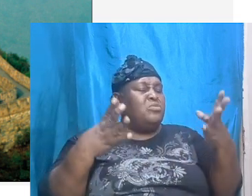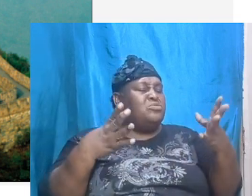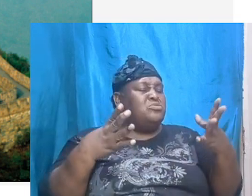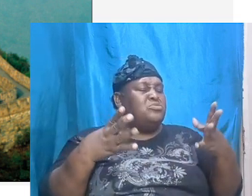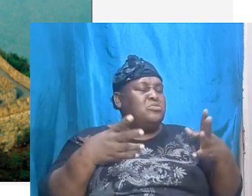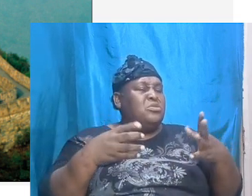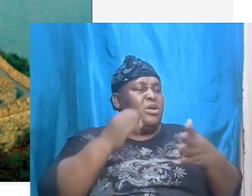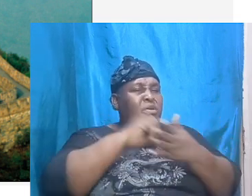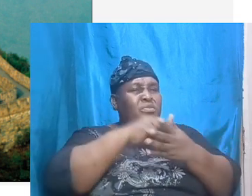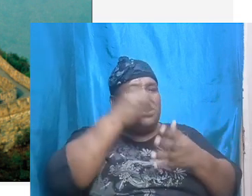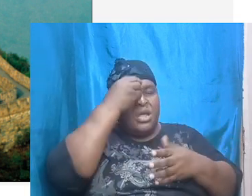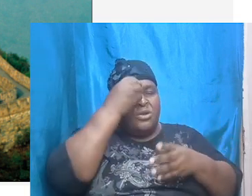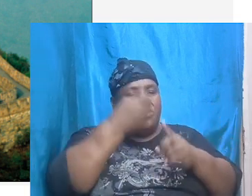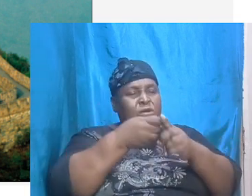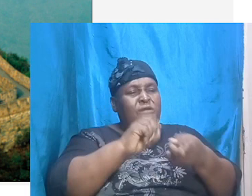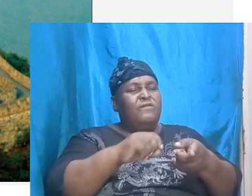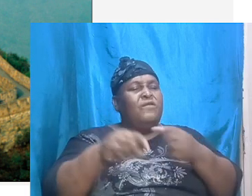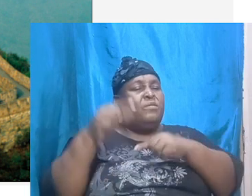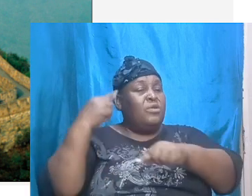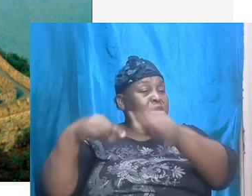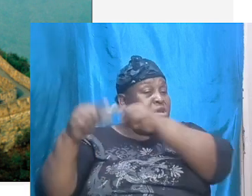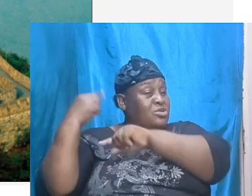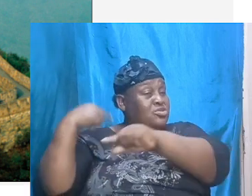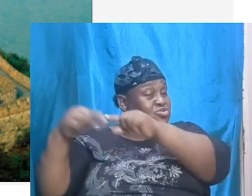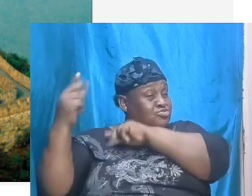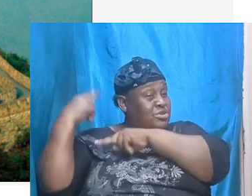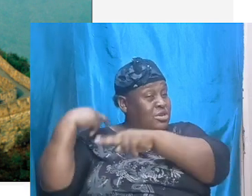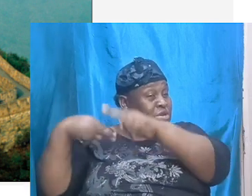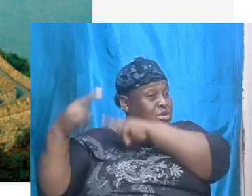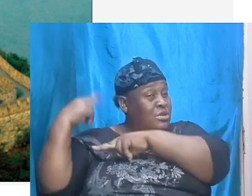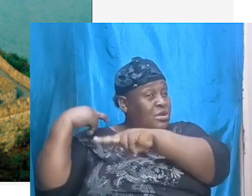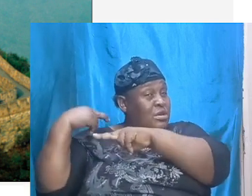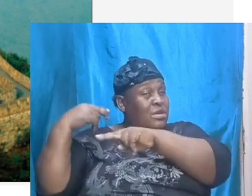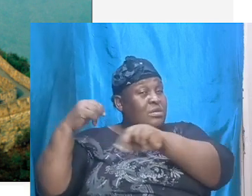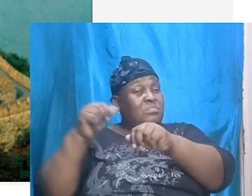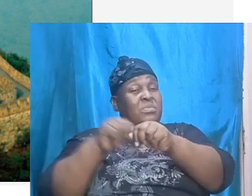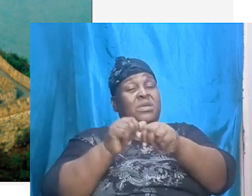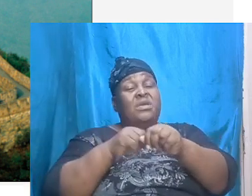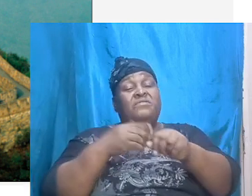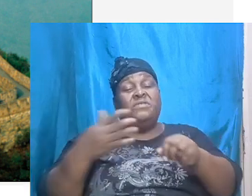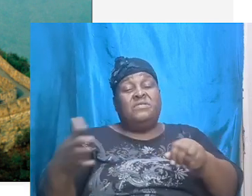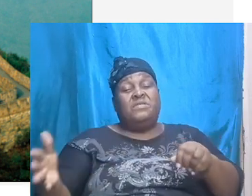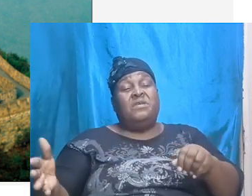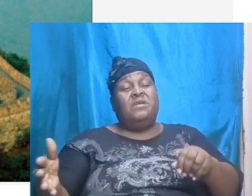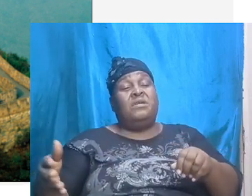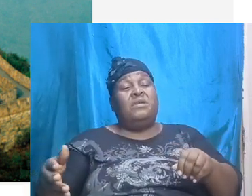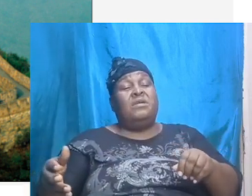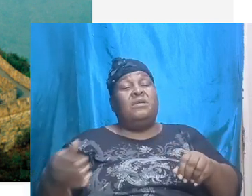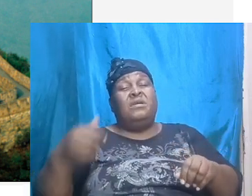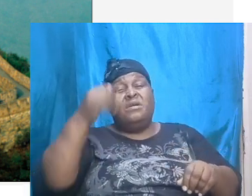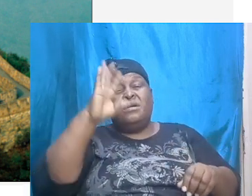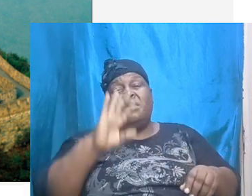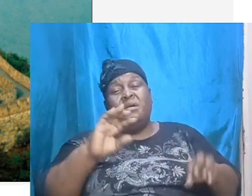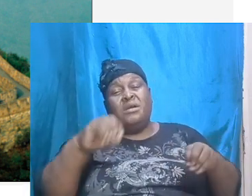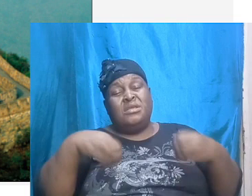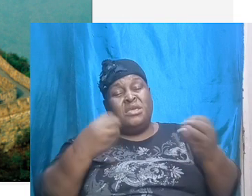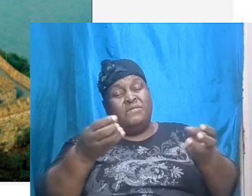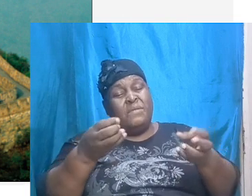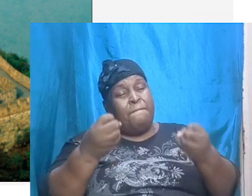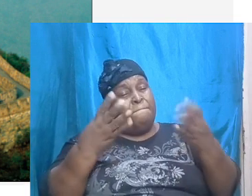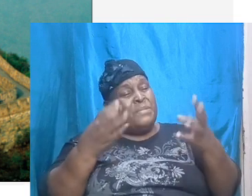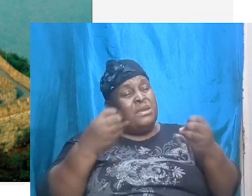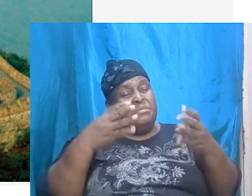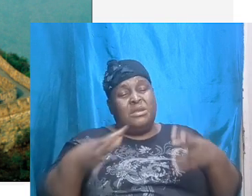I tell students all the time, even Bible school, that everything is a sermon seed. You know, amen. God has given us a lot of things that we